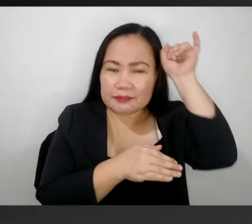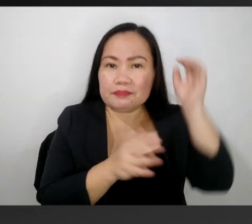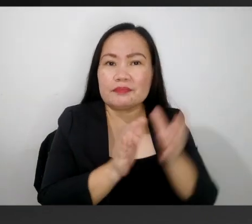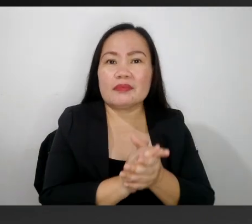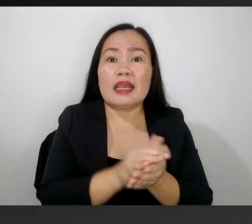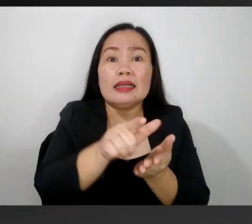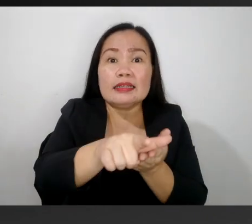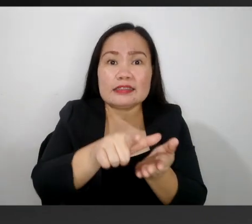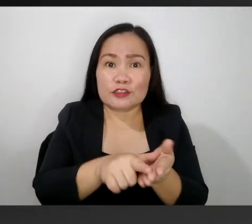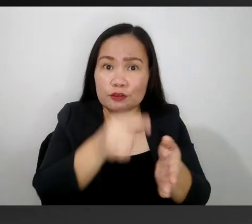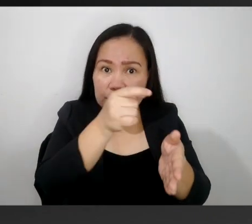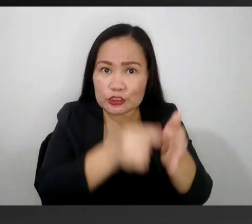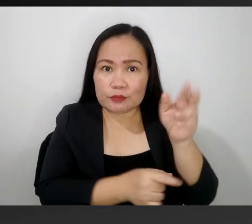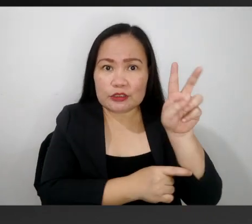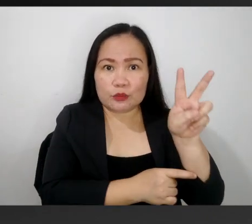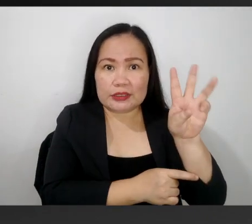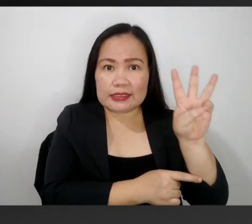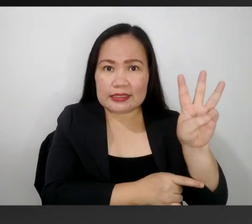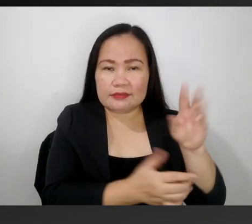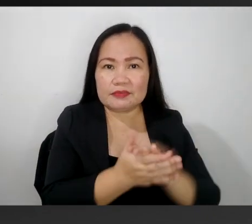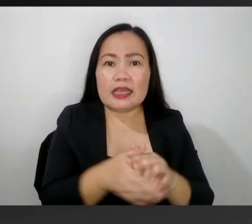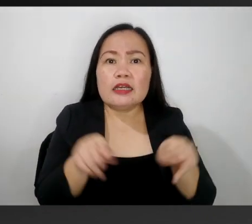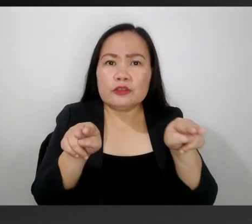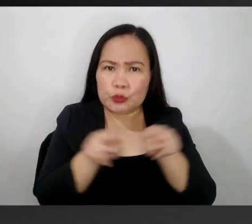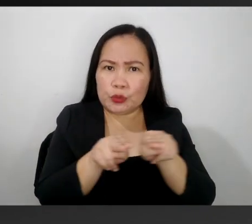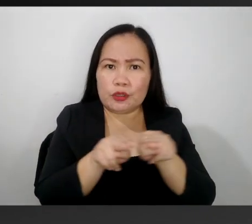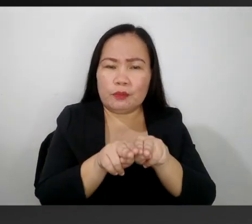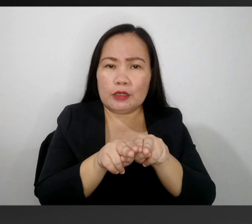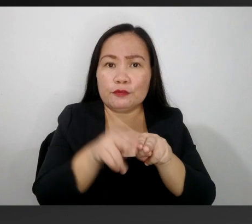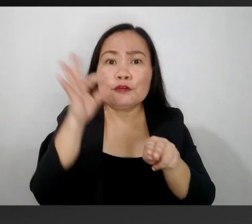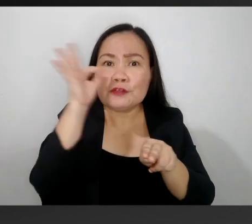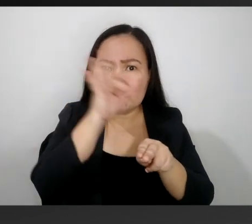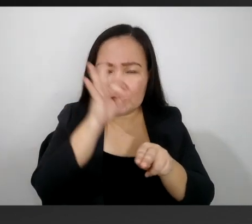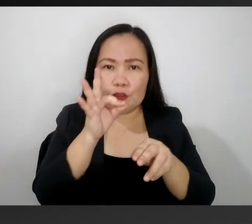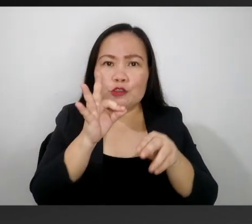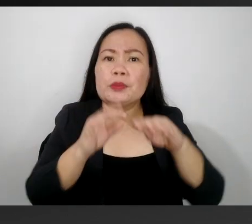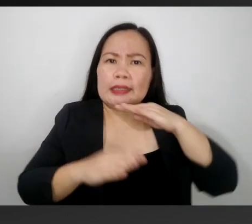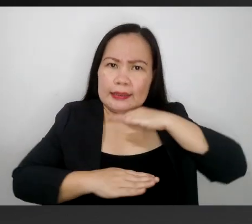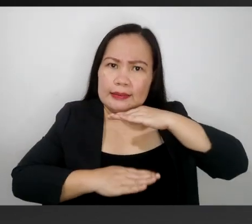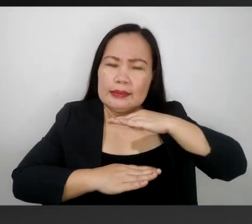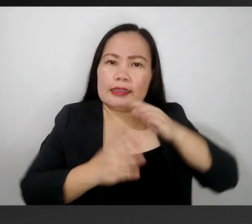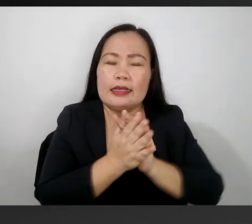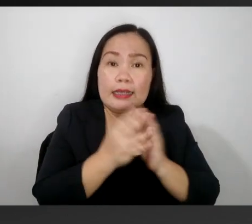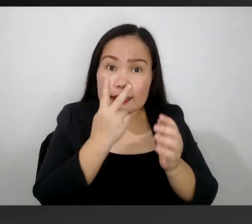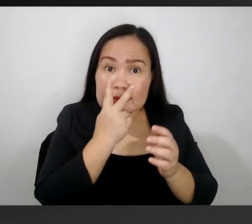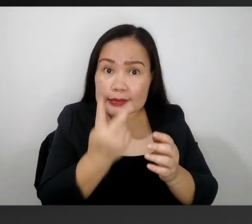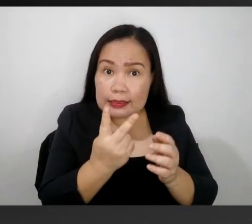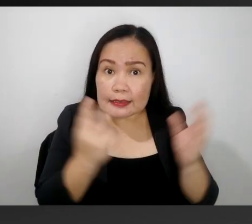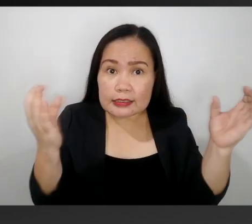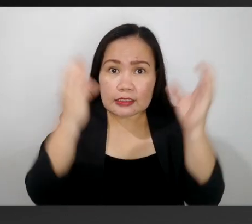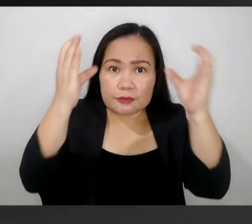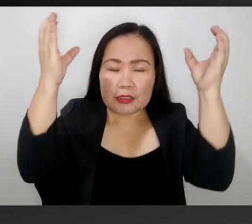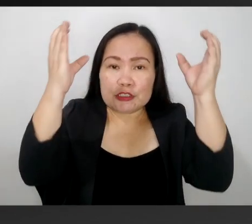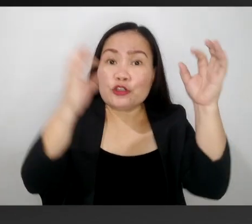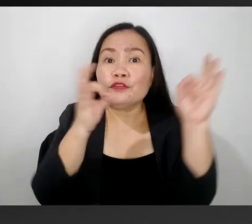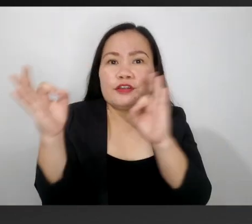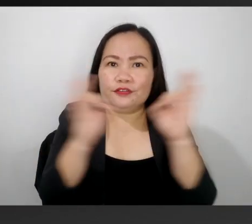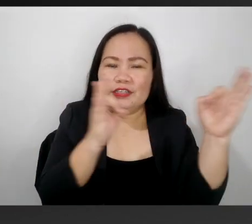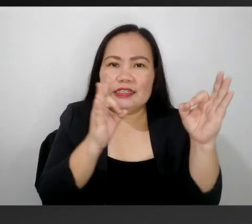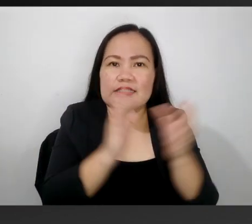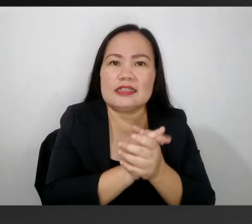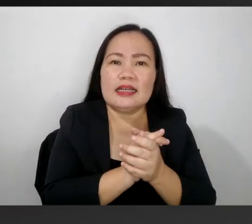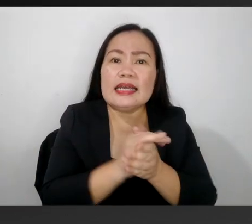Lesson of Chapter 26. It is natural for Filipinos to be content. This can be seen in